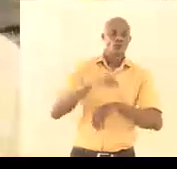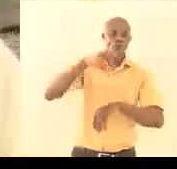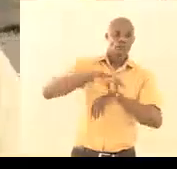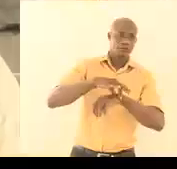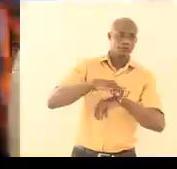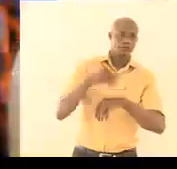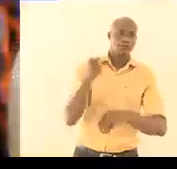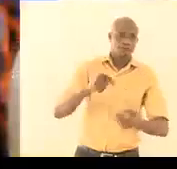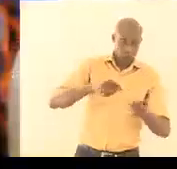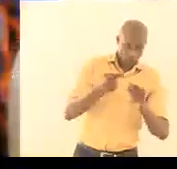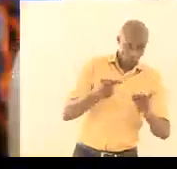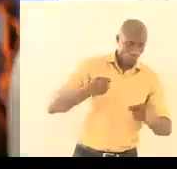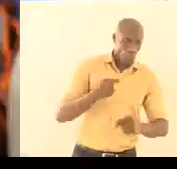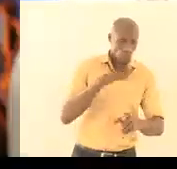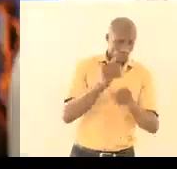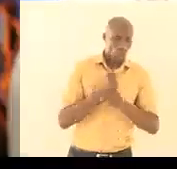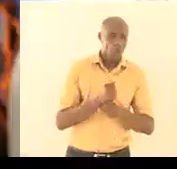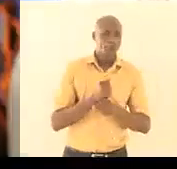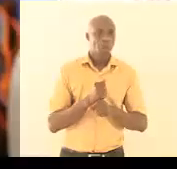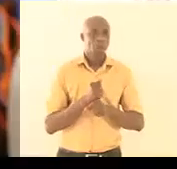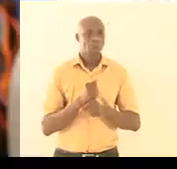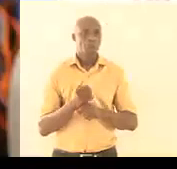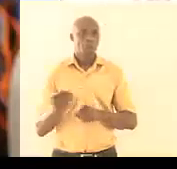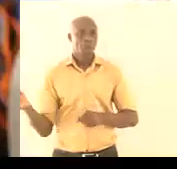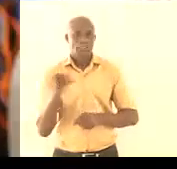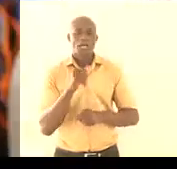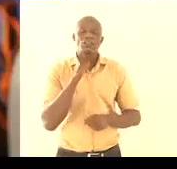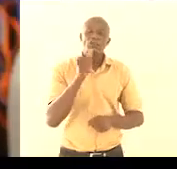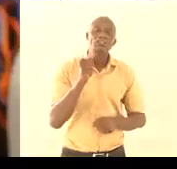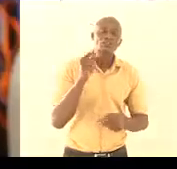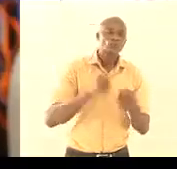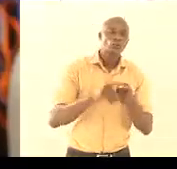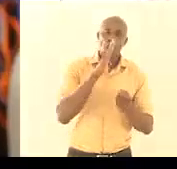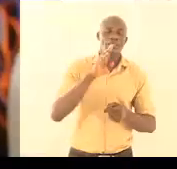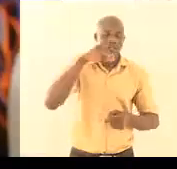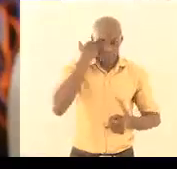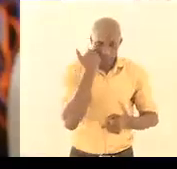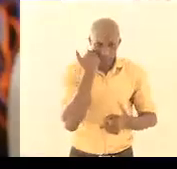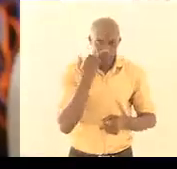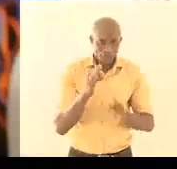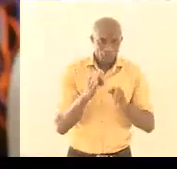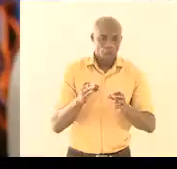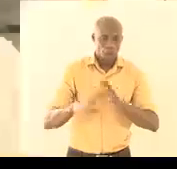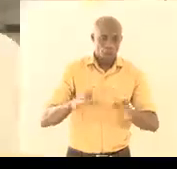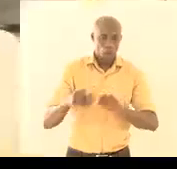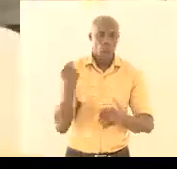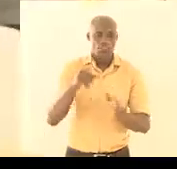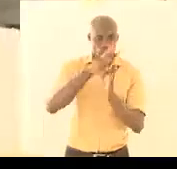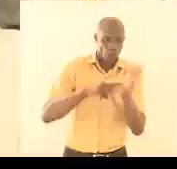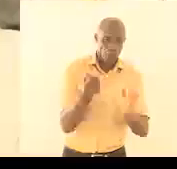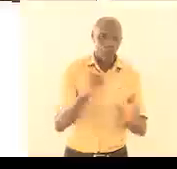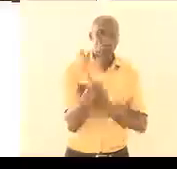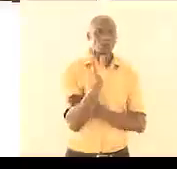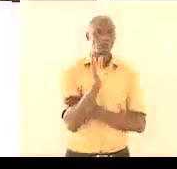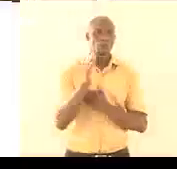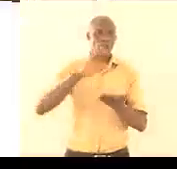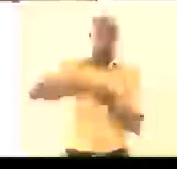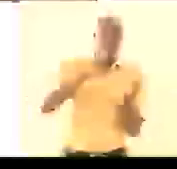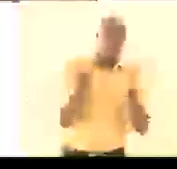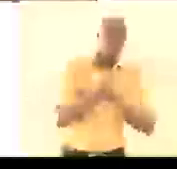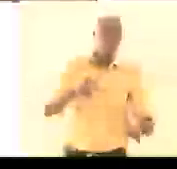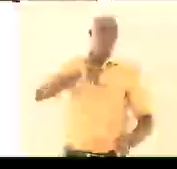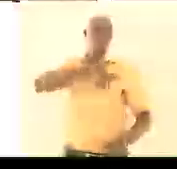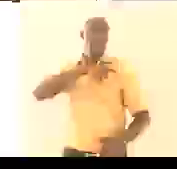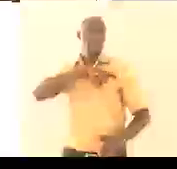So the wounds we sustain, the scars of the wounds we sustain, they are nothing to be ashamed of if indeed we are doing the will of God. They become